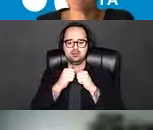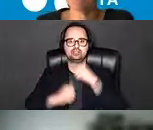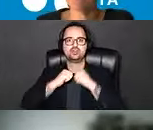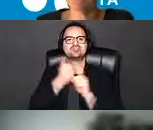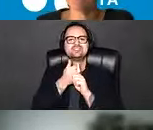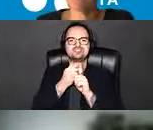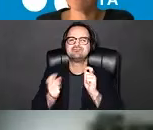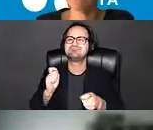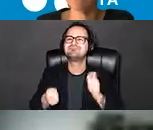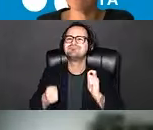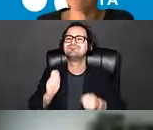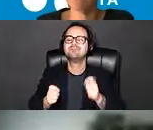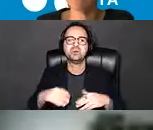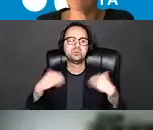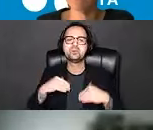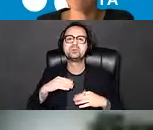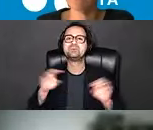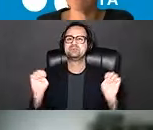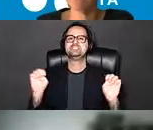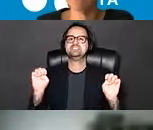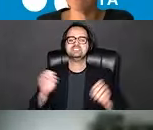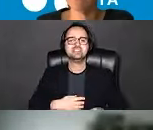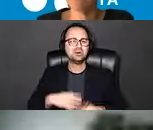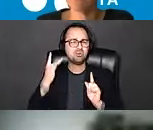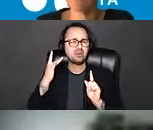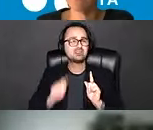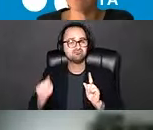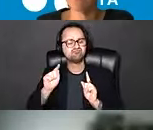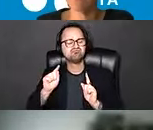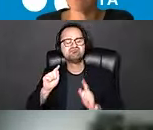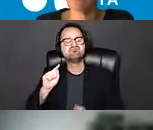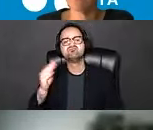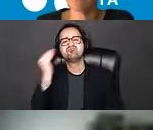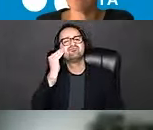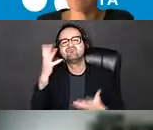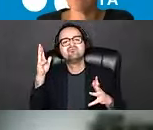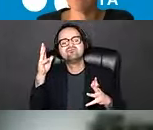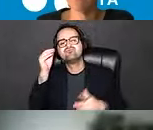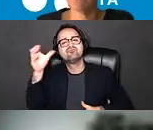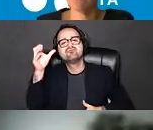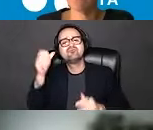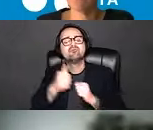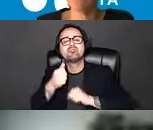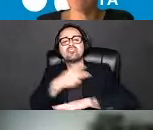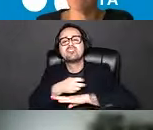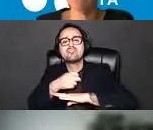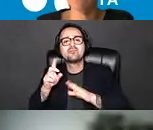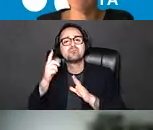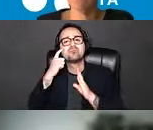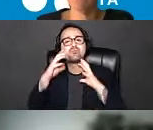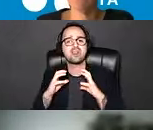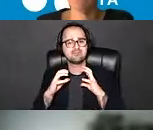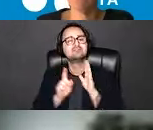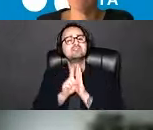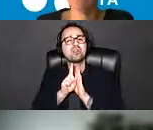And it's very, very alarming because, as you all, I'm sure, are familiar with infant brain development,